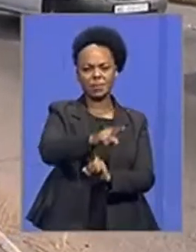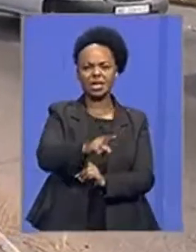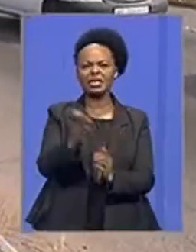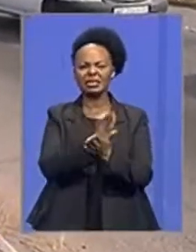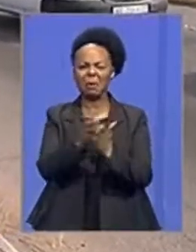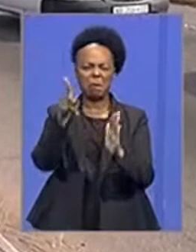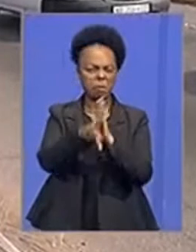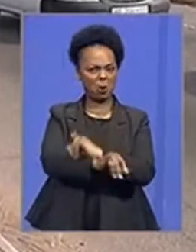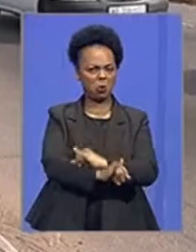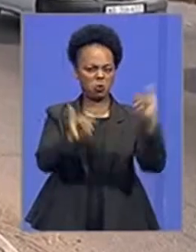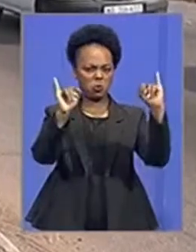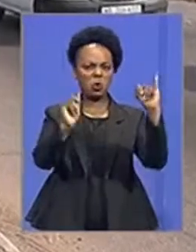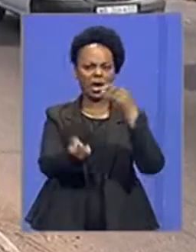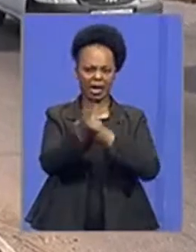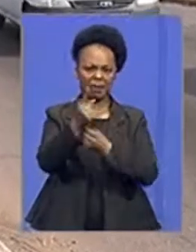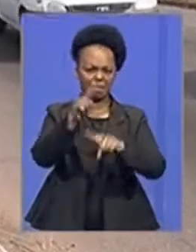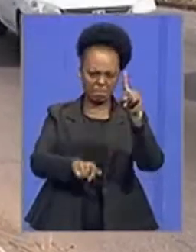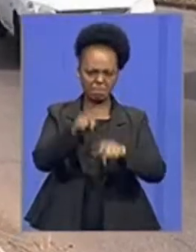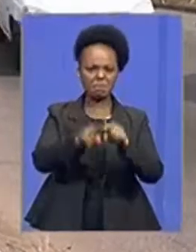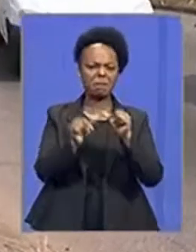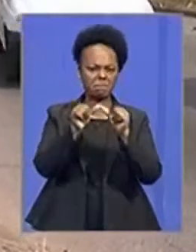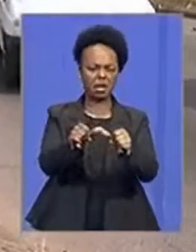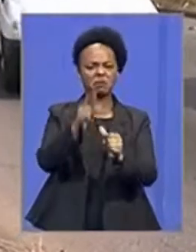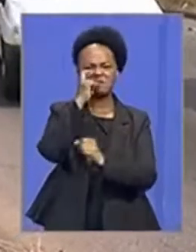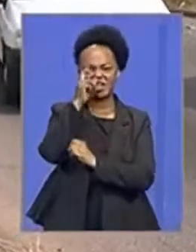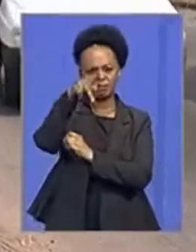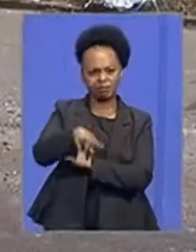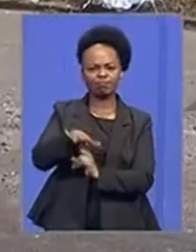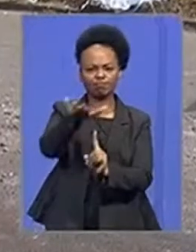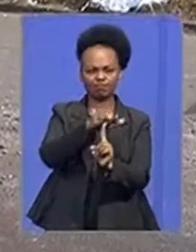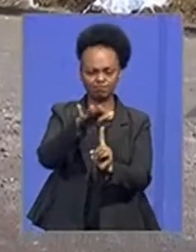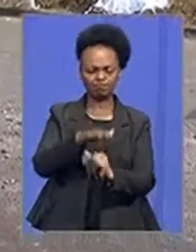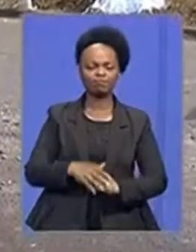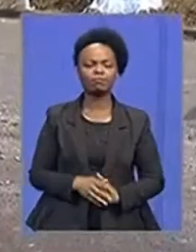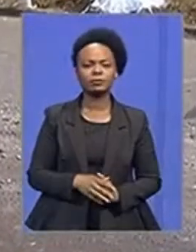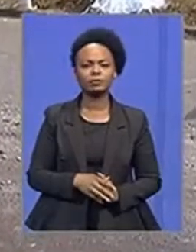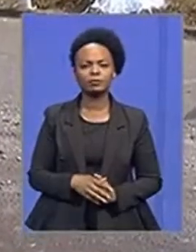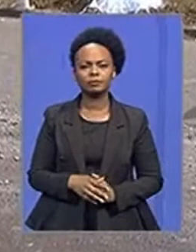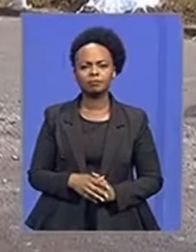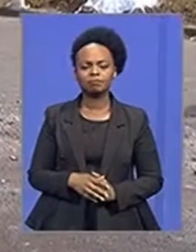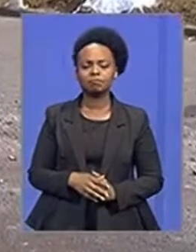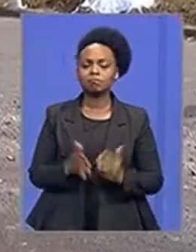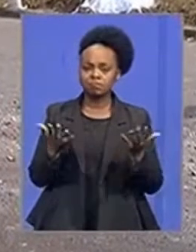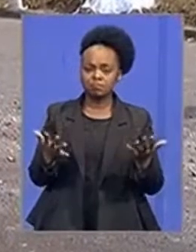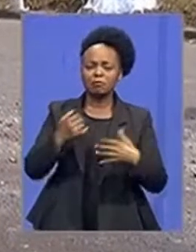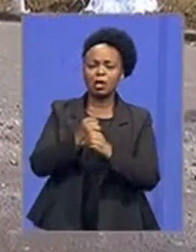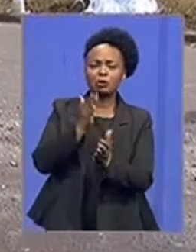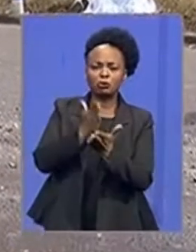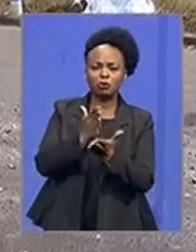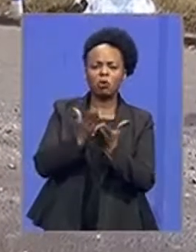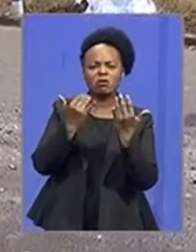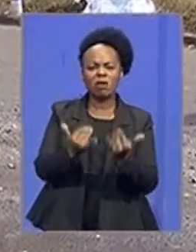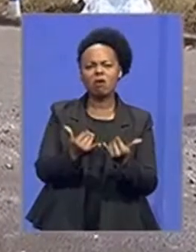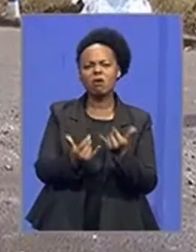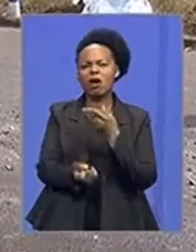We want to share what we have done to ensure the atrocities that played out